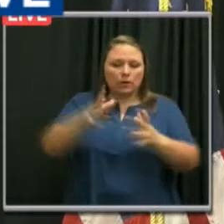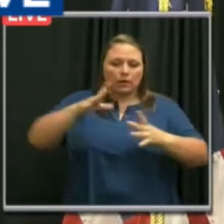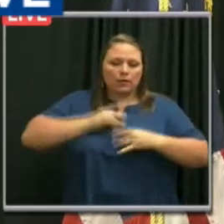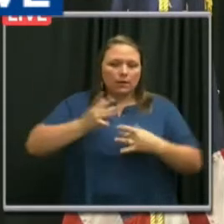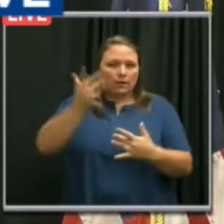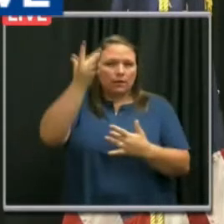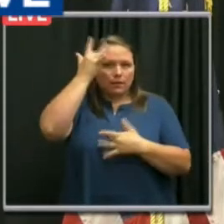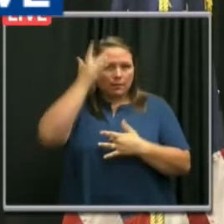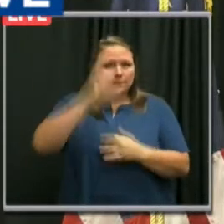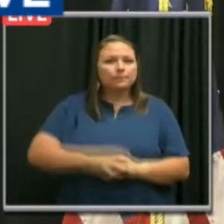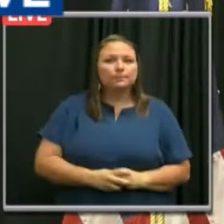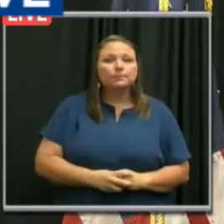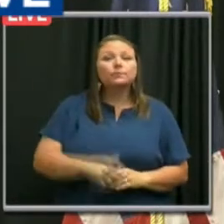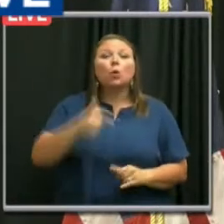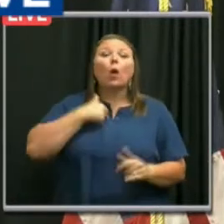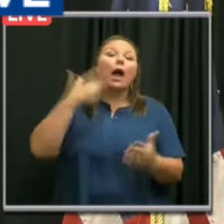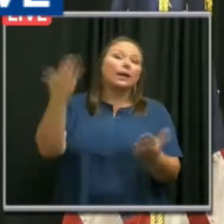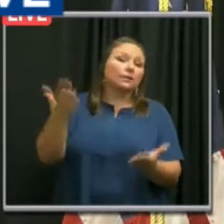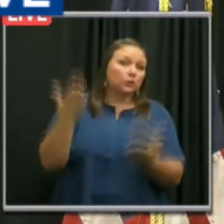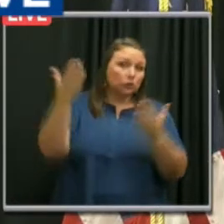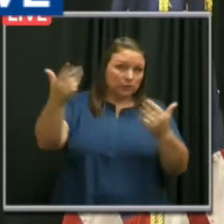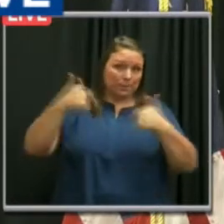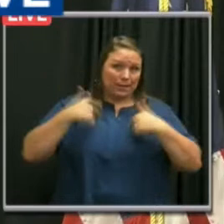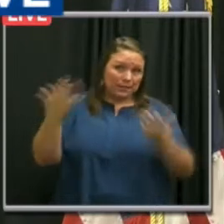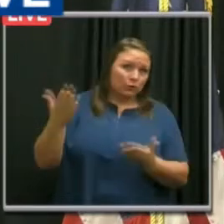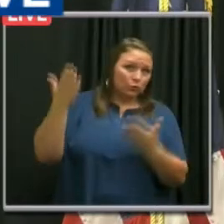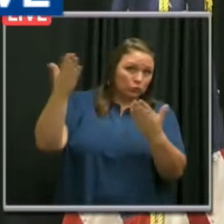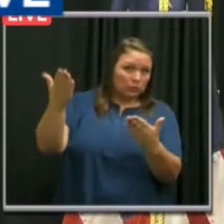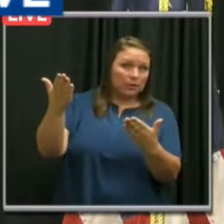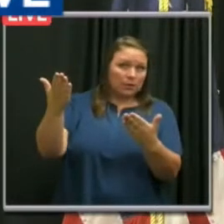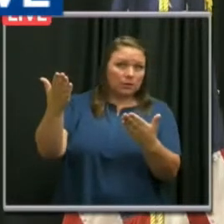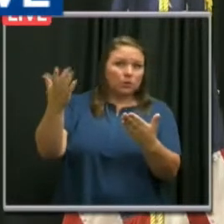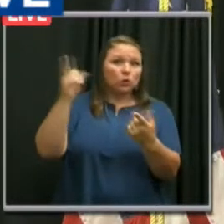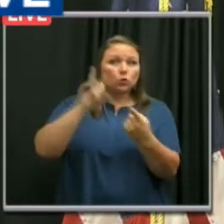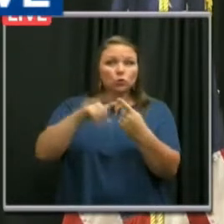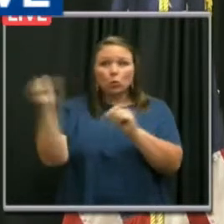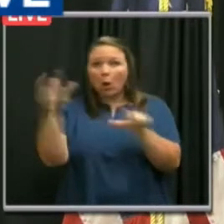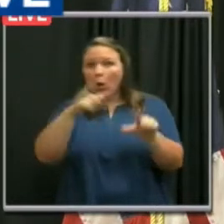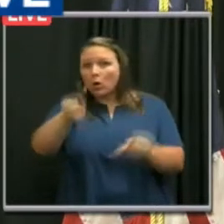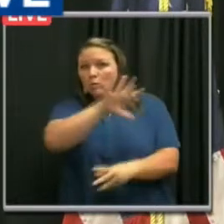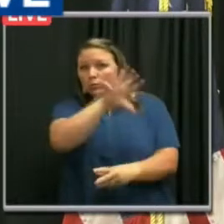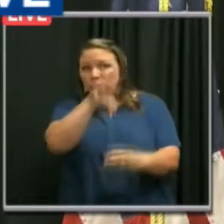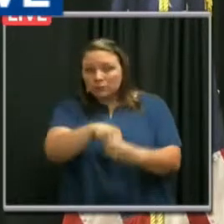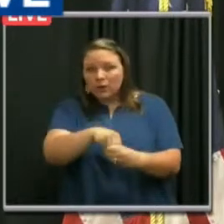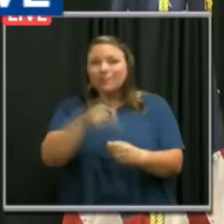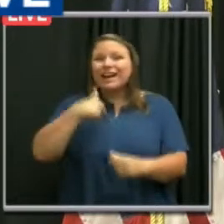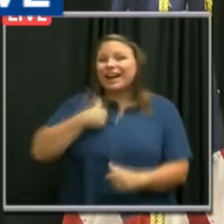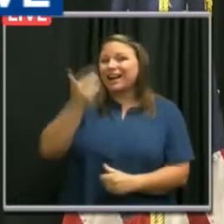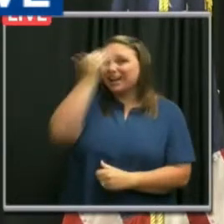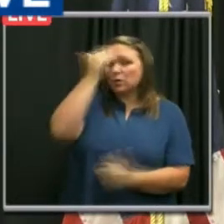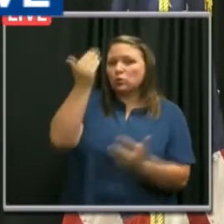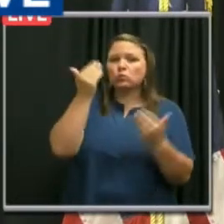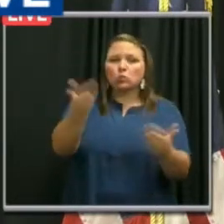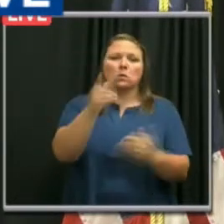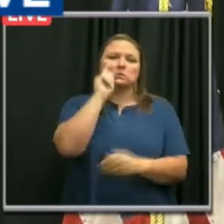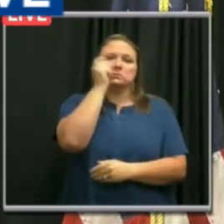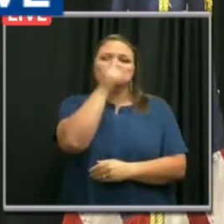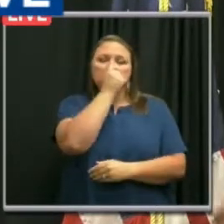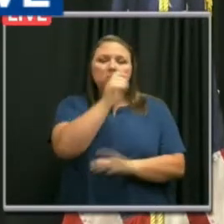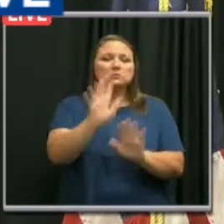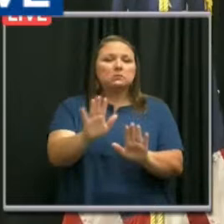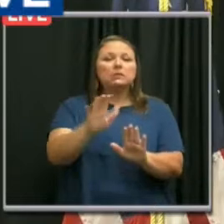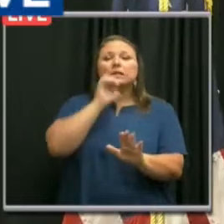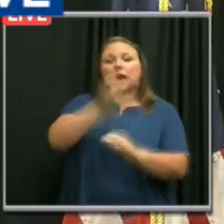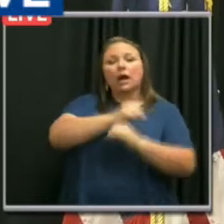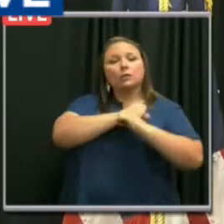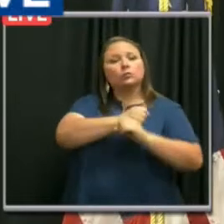virus. So I am recommending to all the people that I know who participated that they go get a test. Not so much